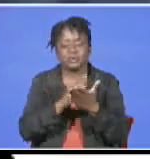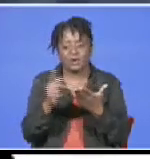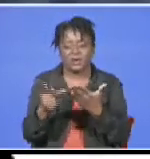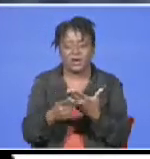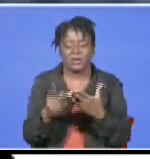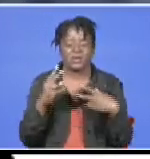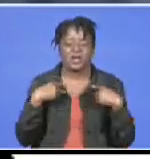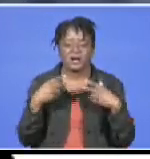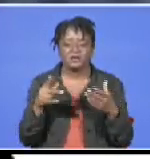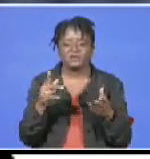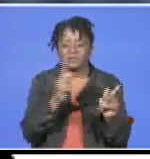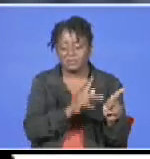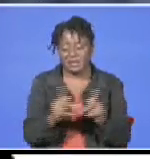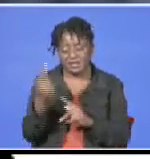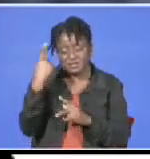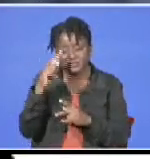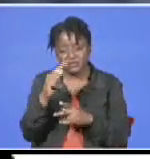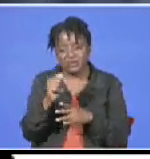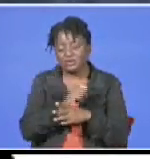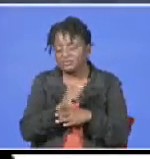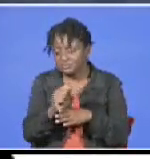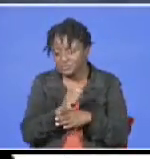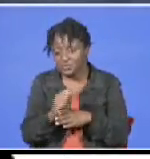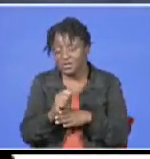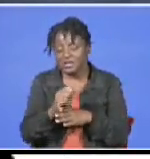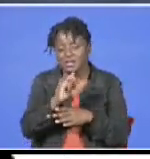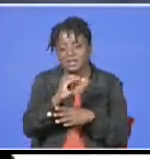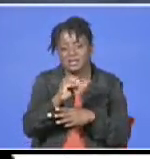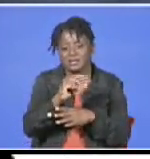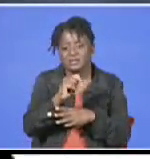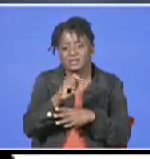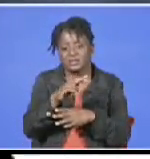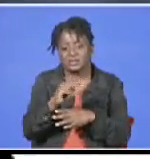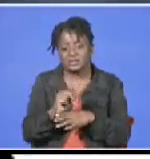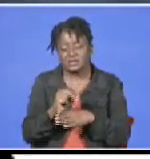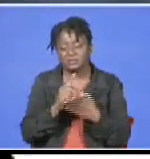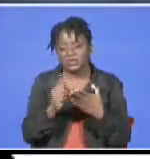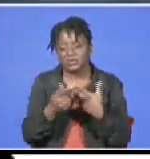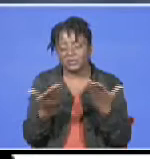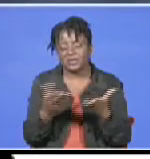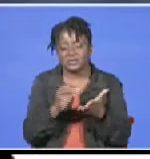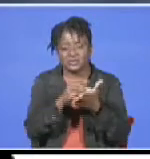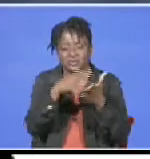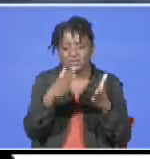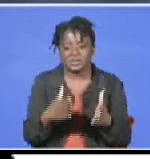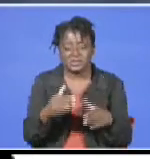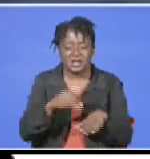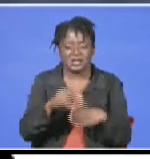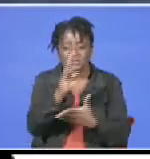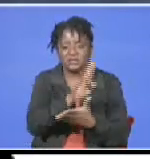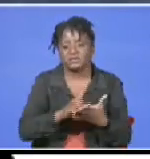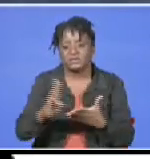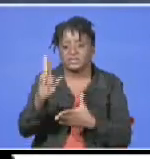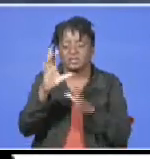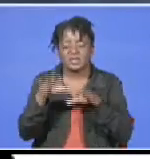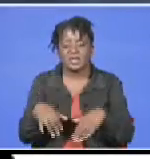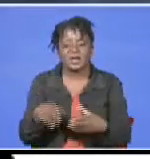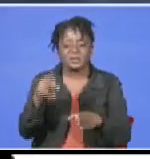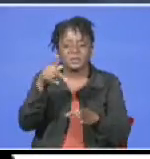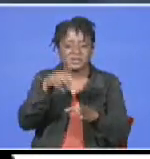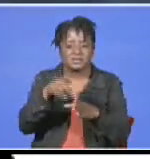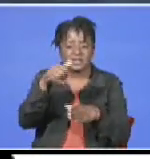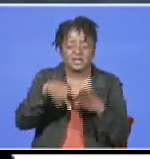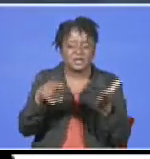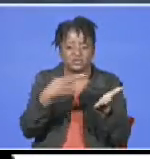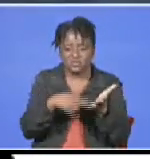an internship program here where students at the university can participate in